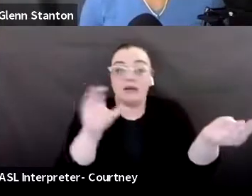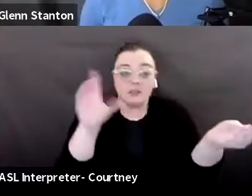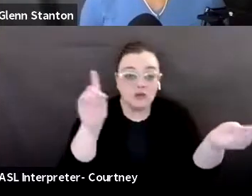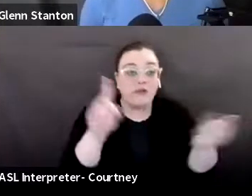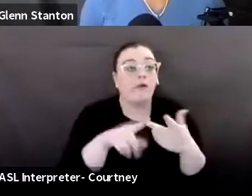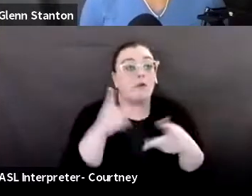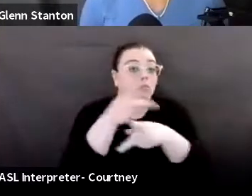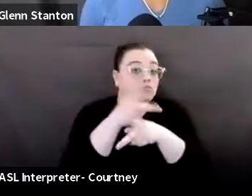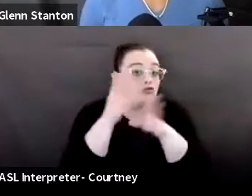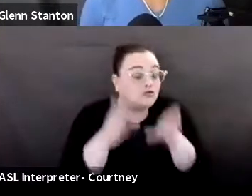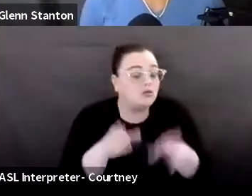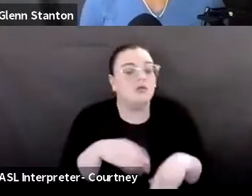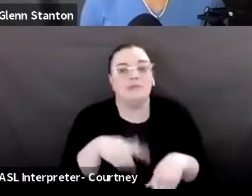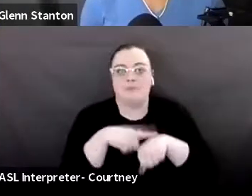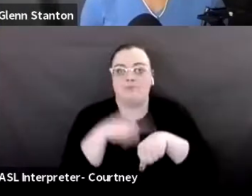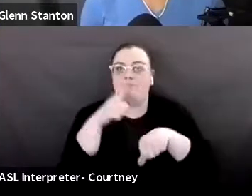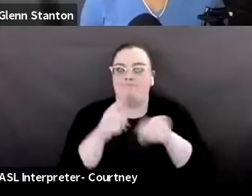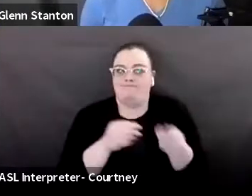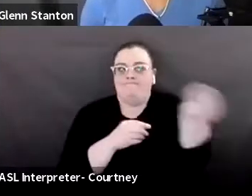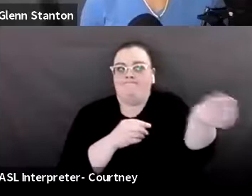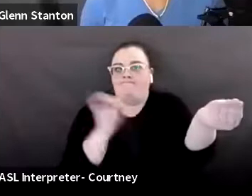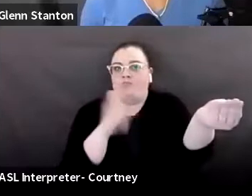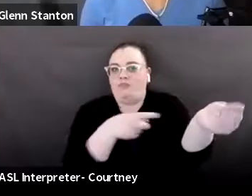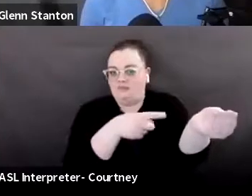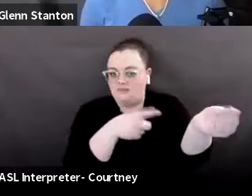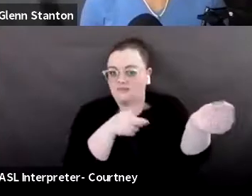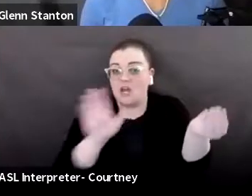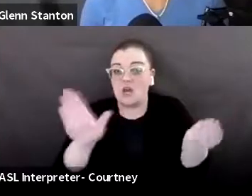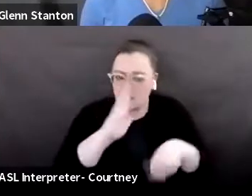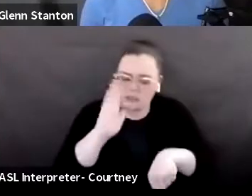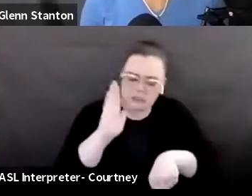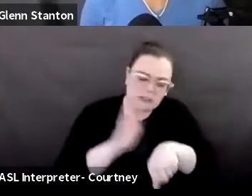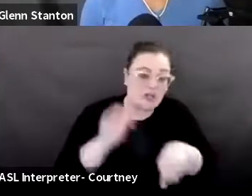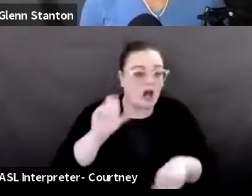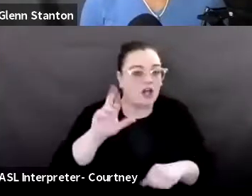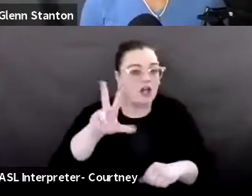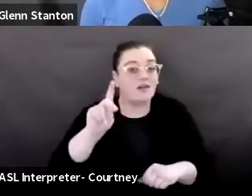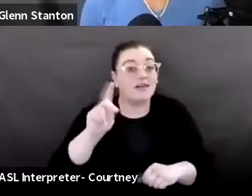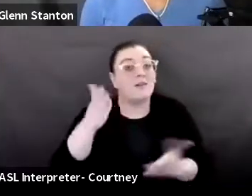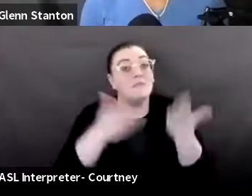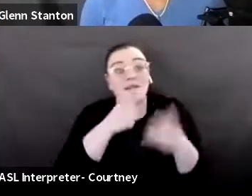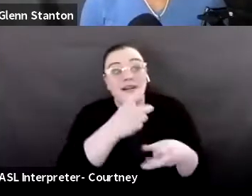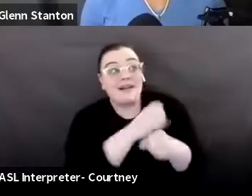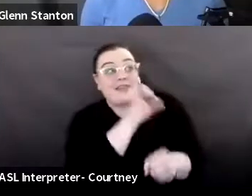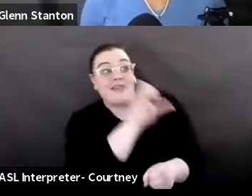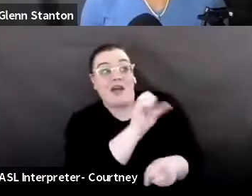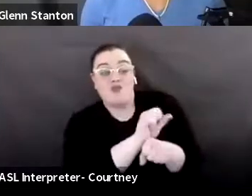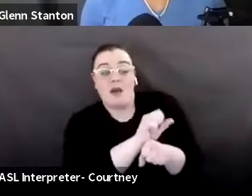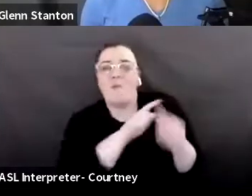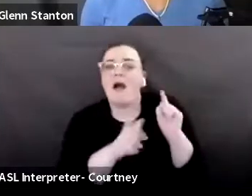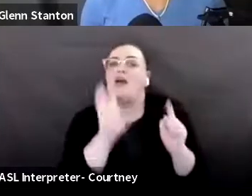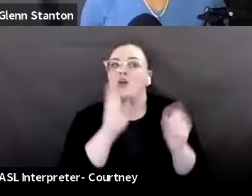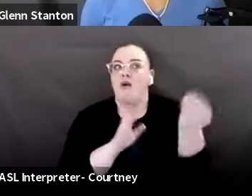a timely manner, because that is your calling card. And you may not get that job, but you will